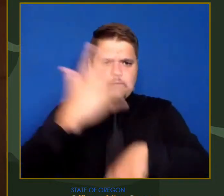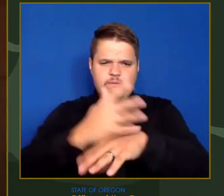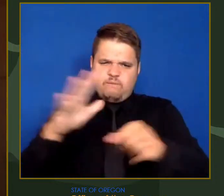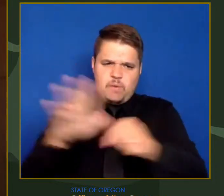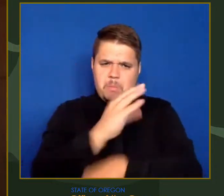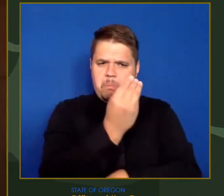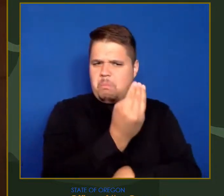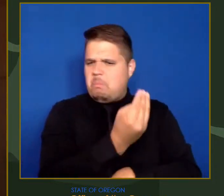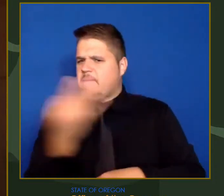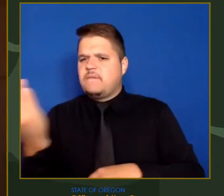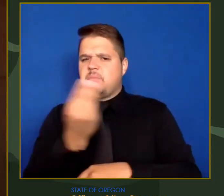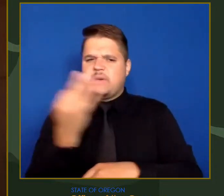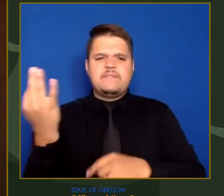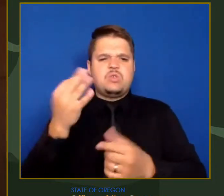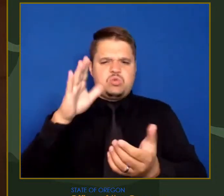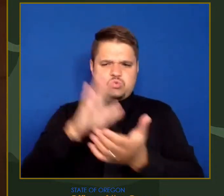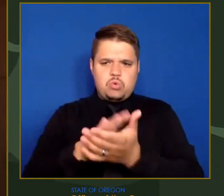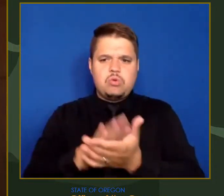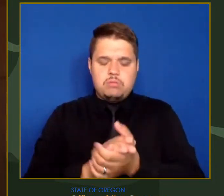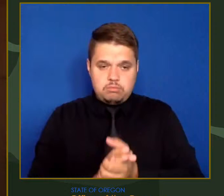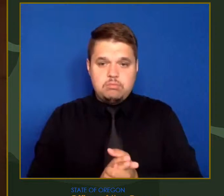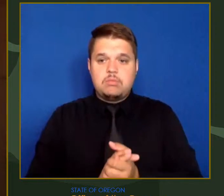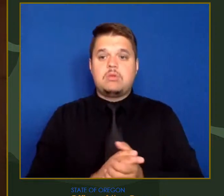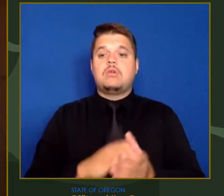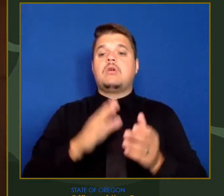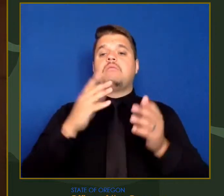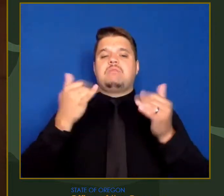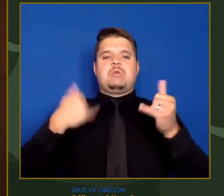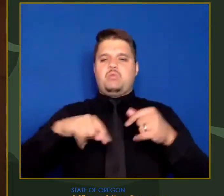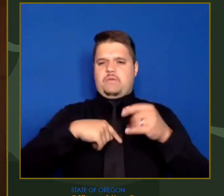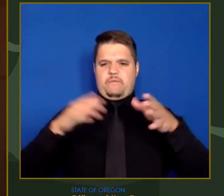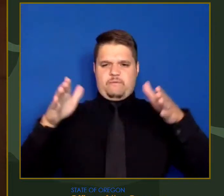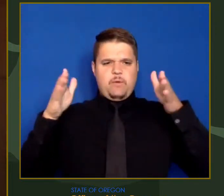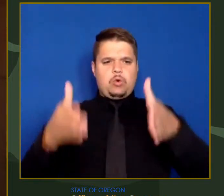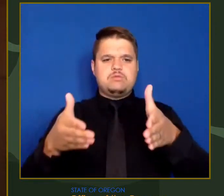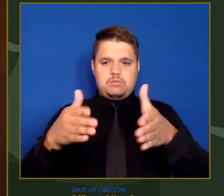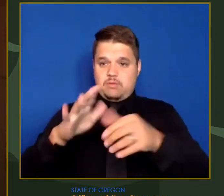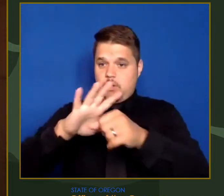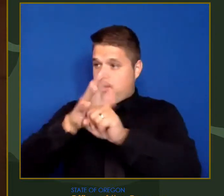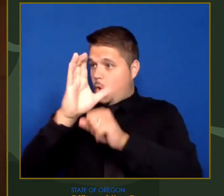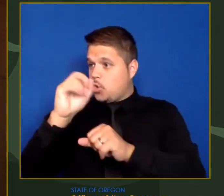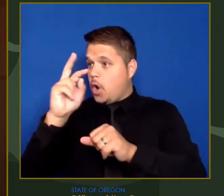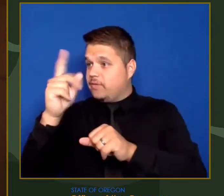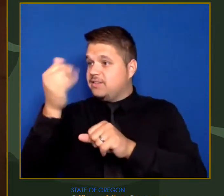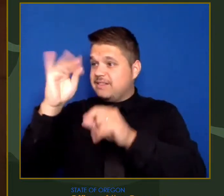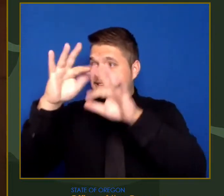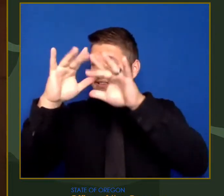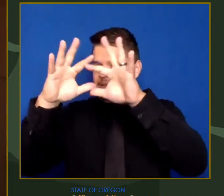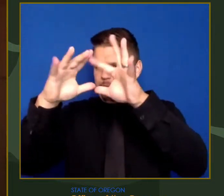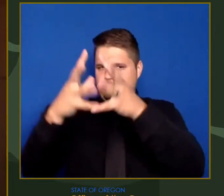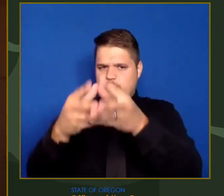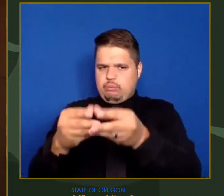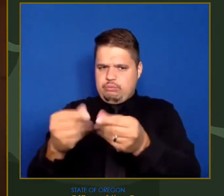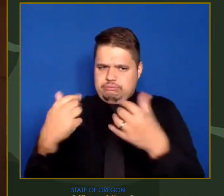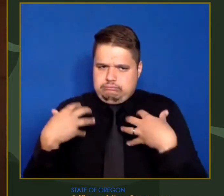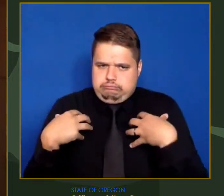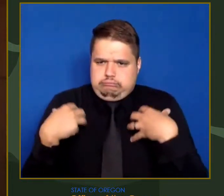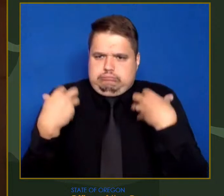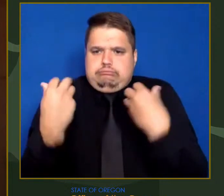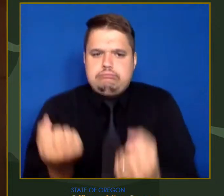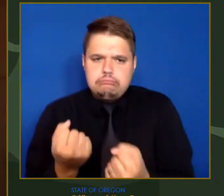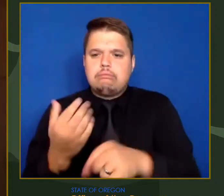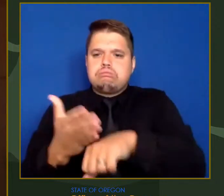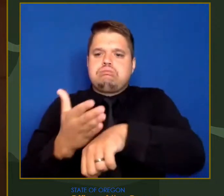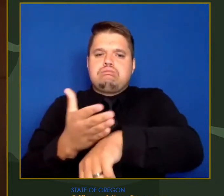to pandemic recovery. Moving forward, we will support our healthcare providers and local public health with